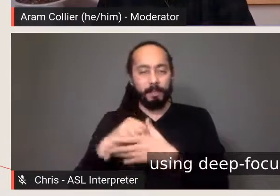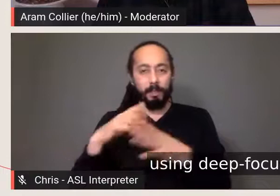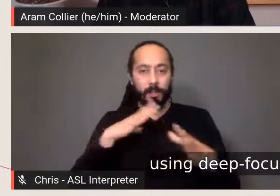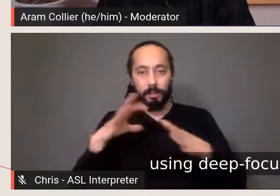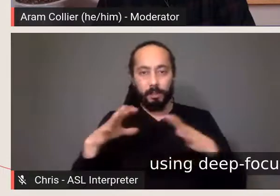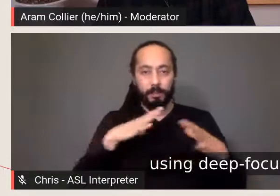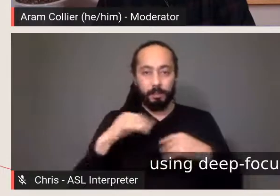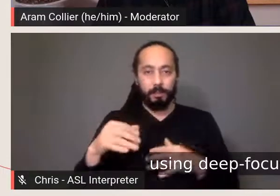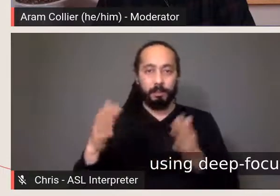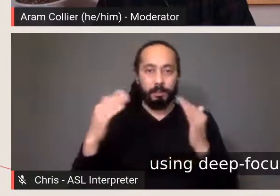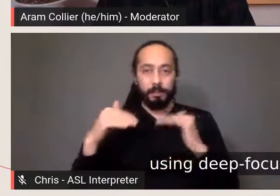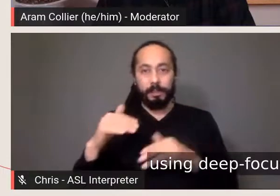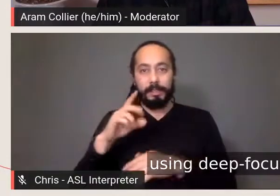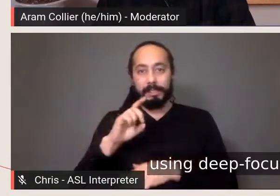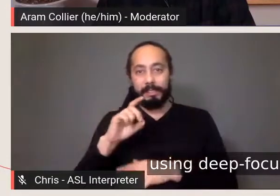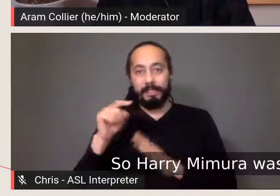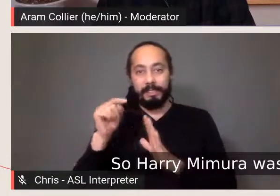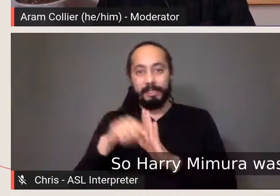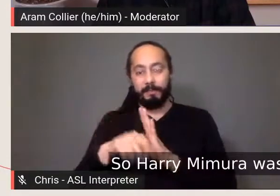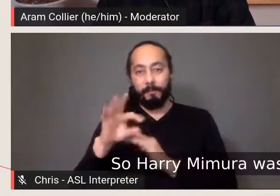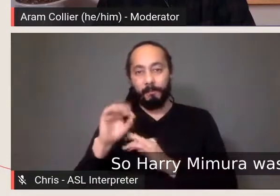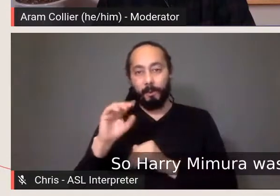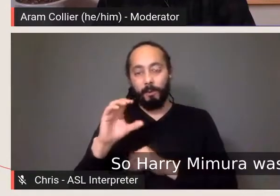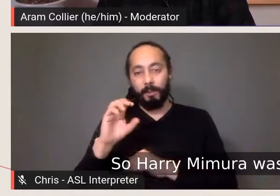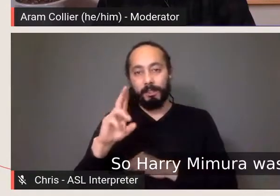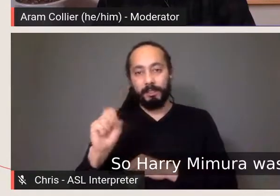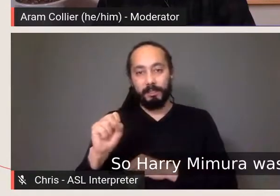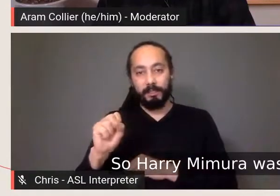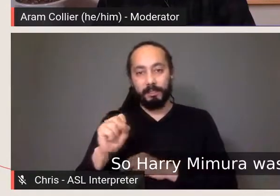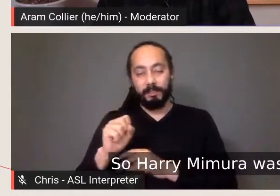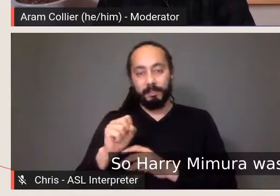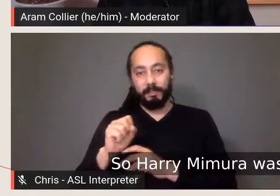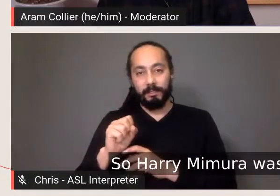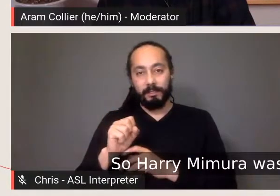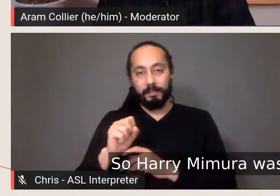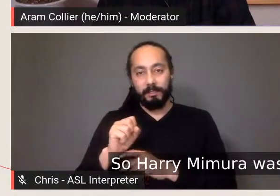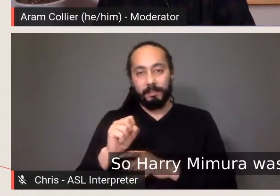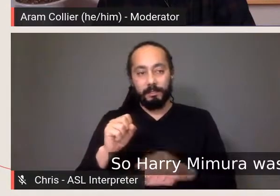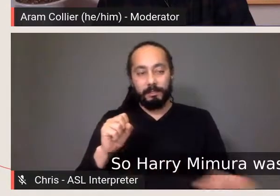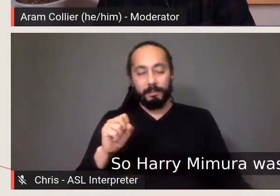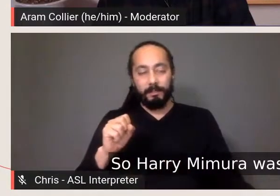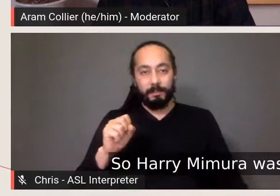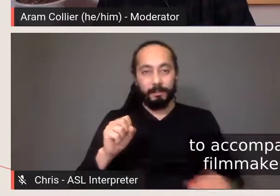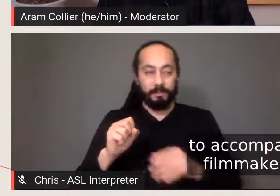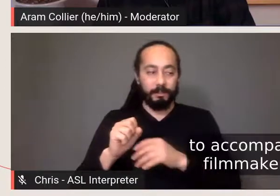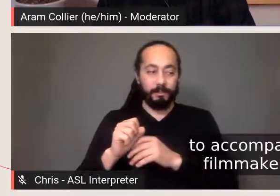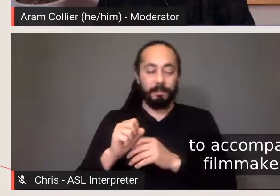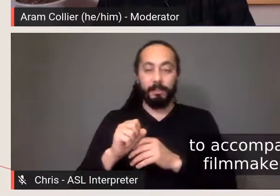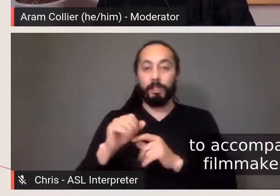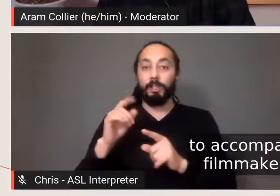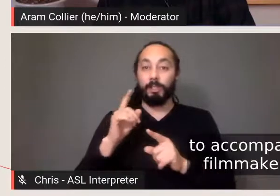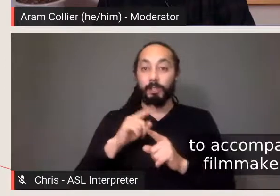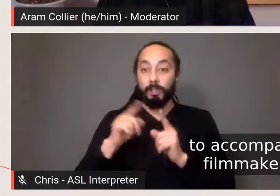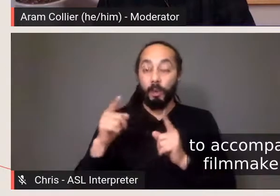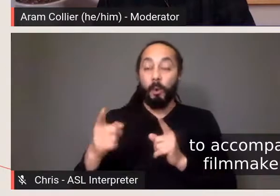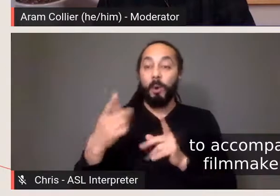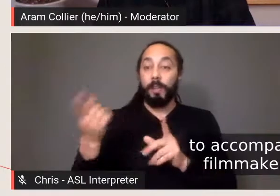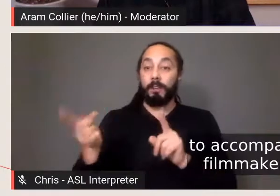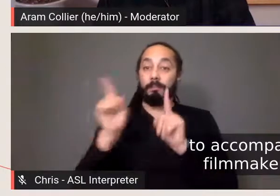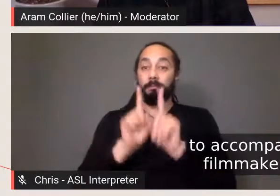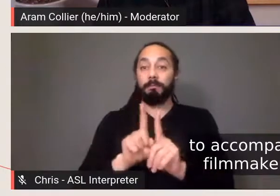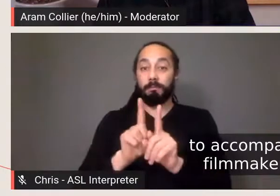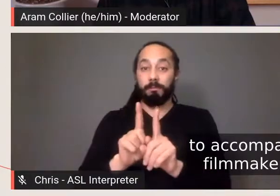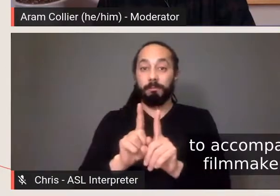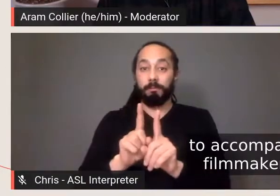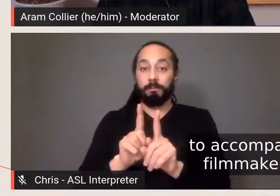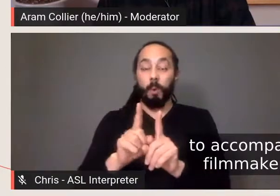focus cinematography. So, but Harry Mimura was the one who was chosen to accompany an